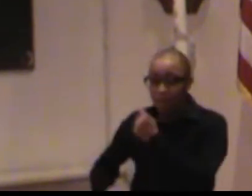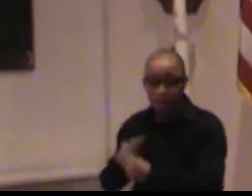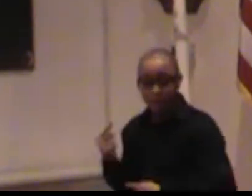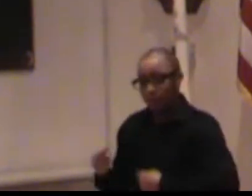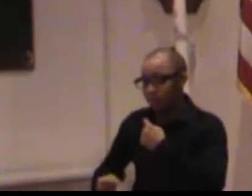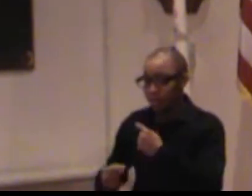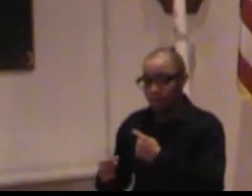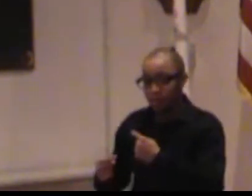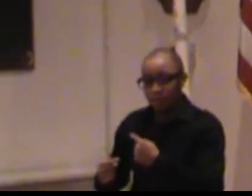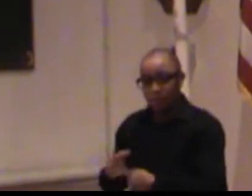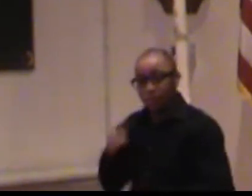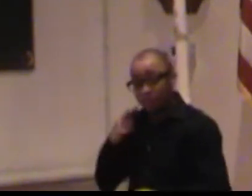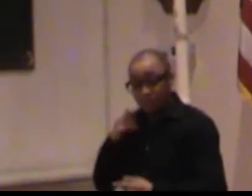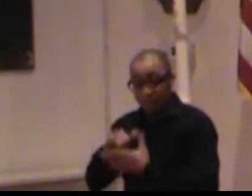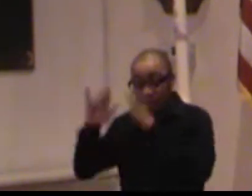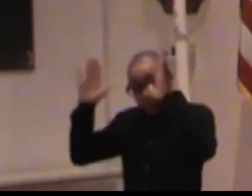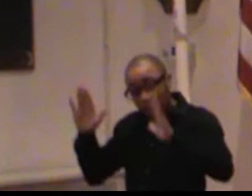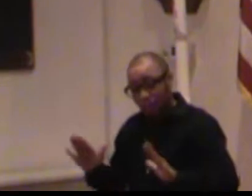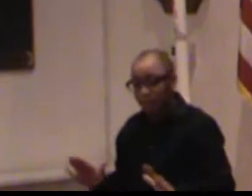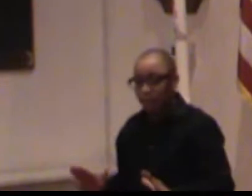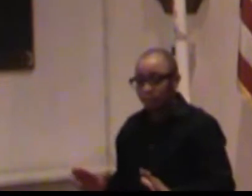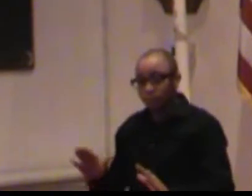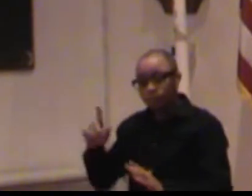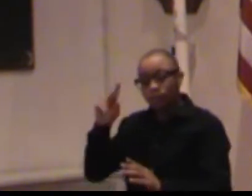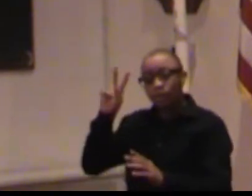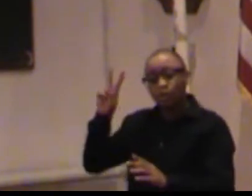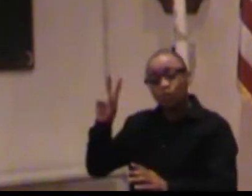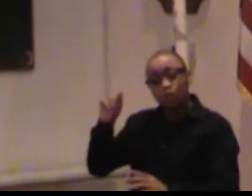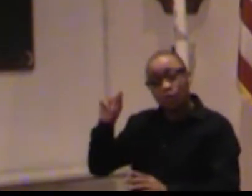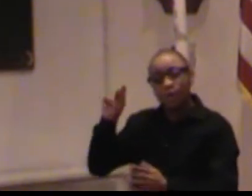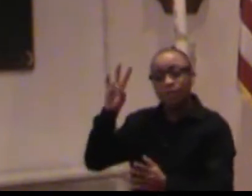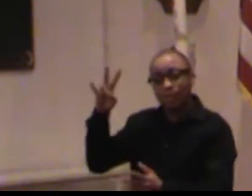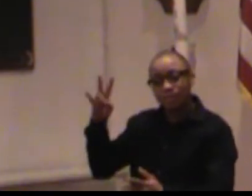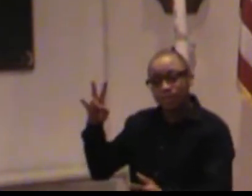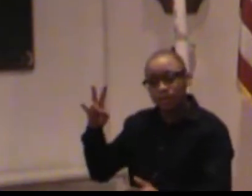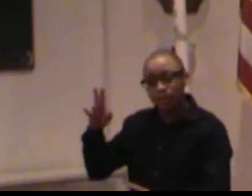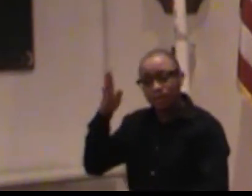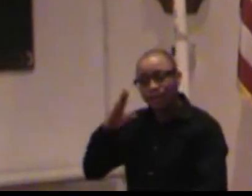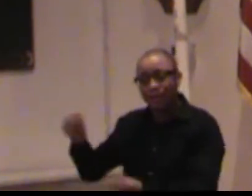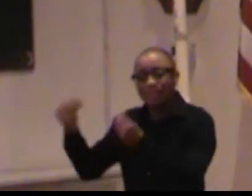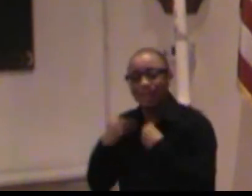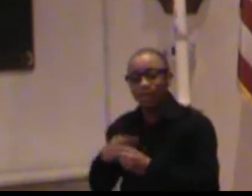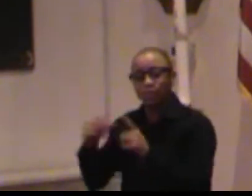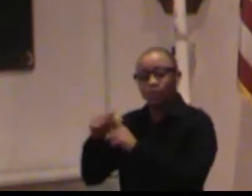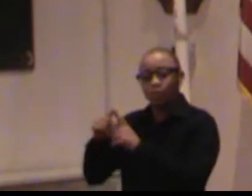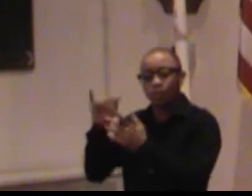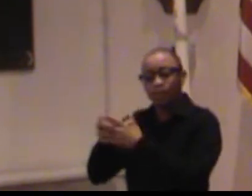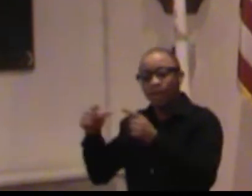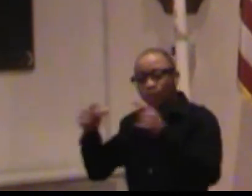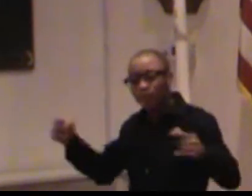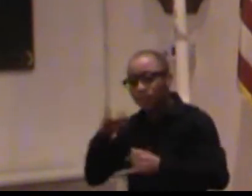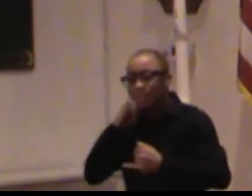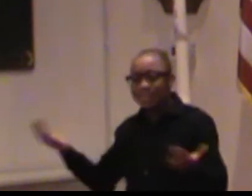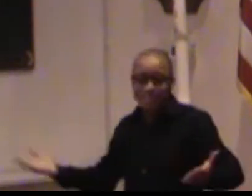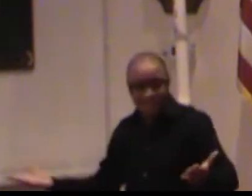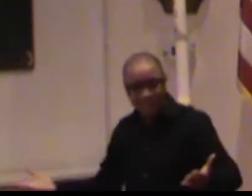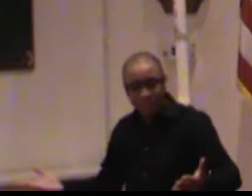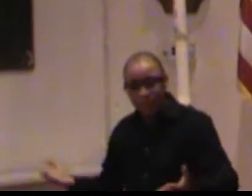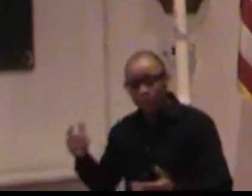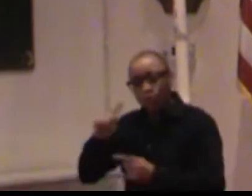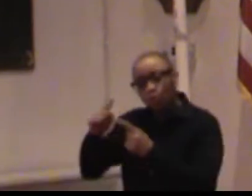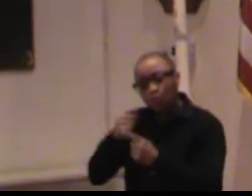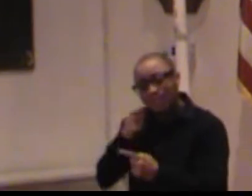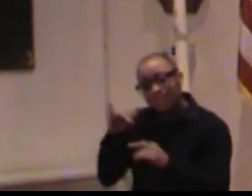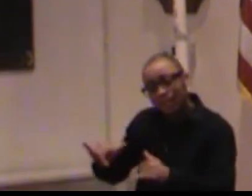remembers that because we said that on Sundays. And then in 2017, God gave me the word that greater is here. We